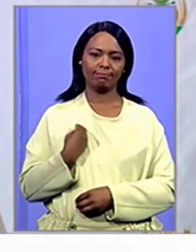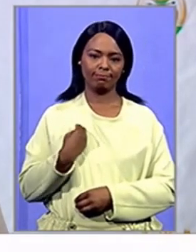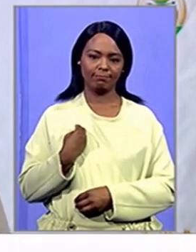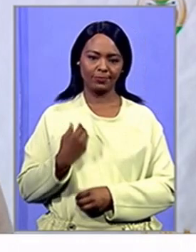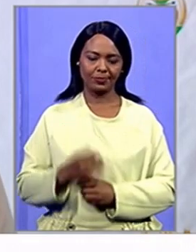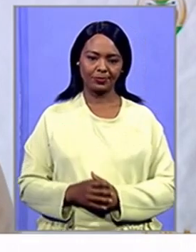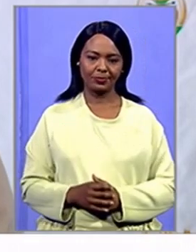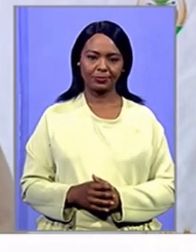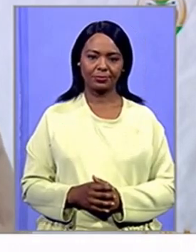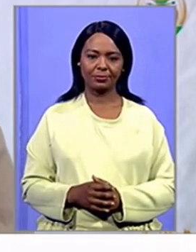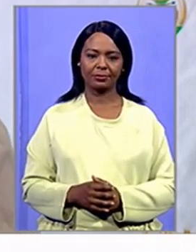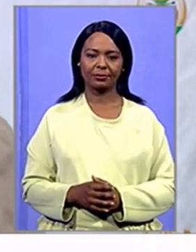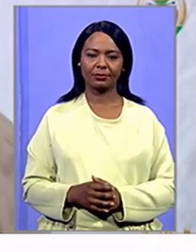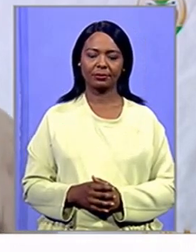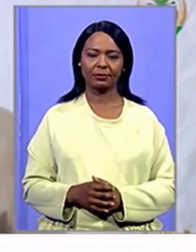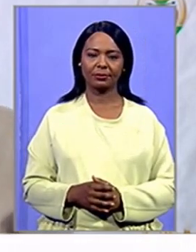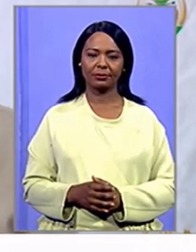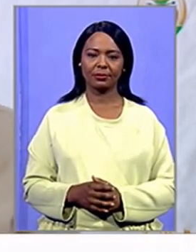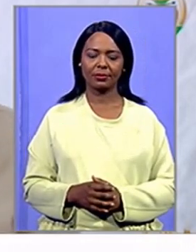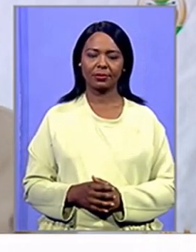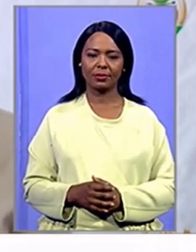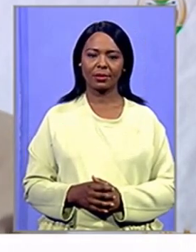Don't go around